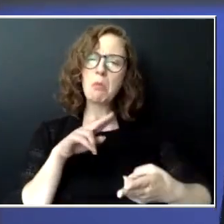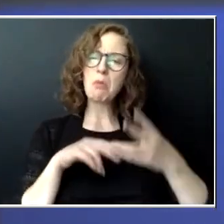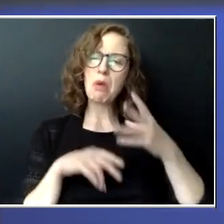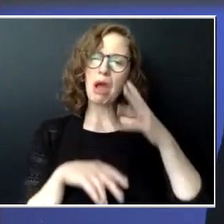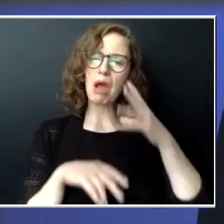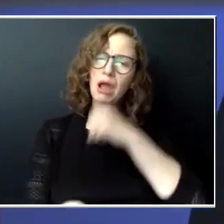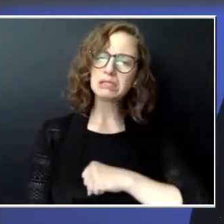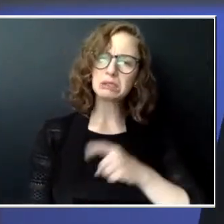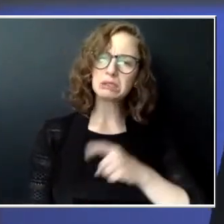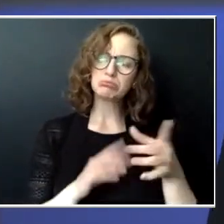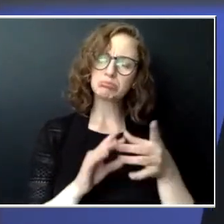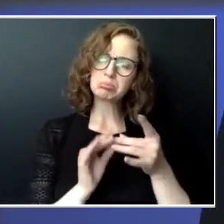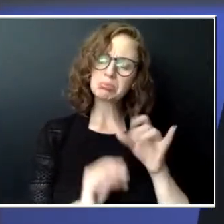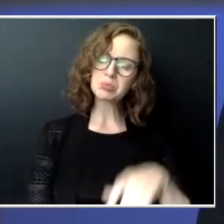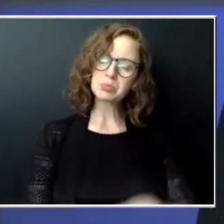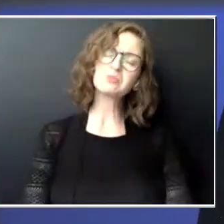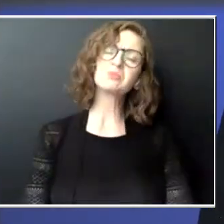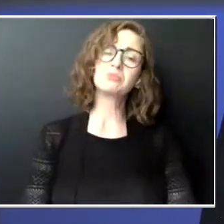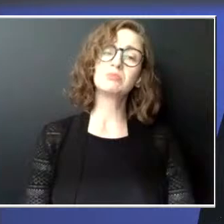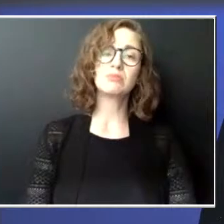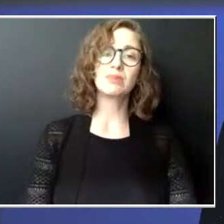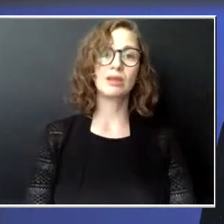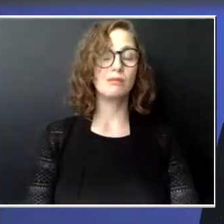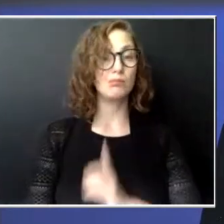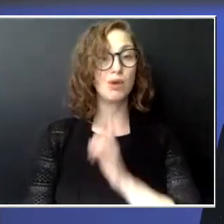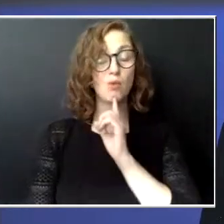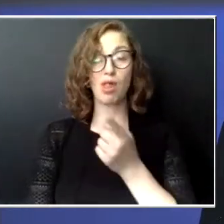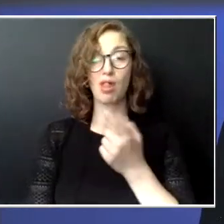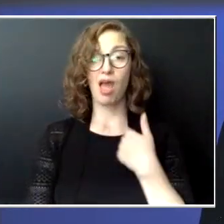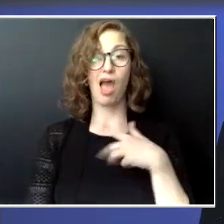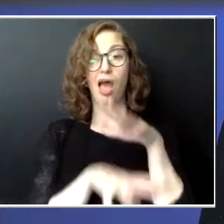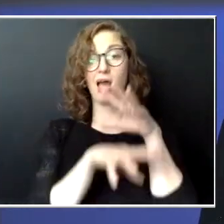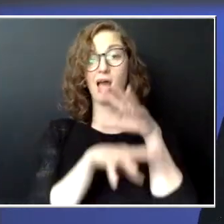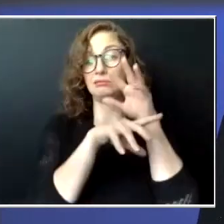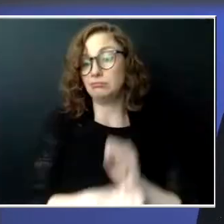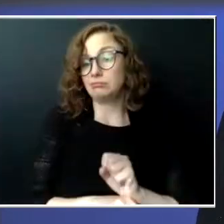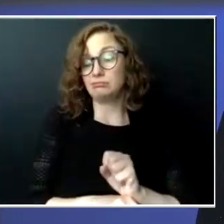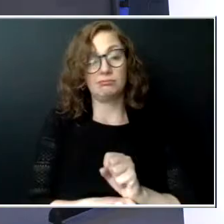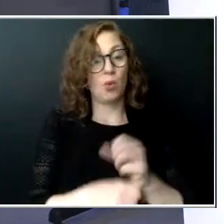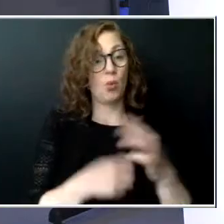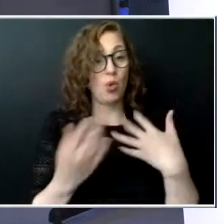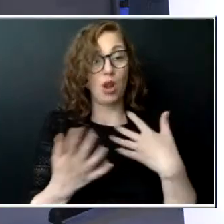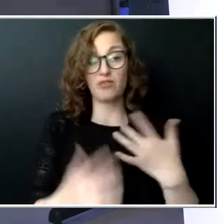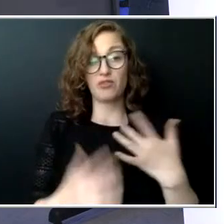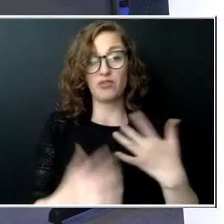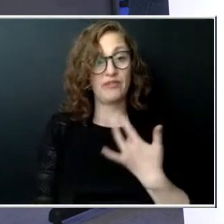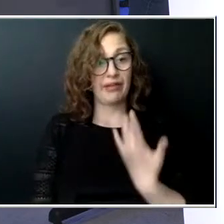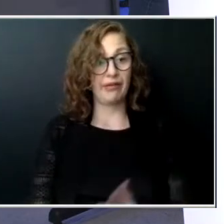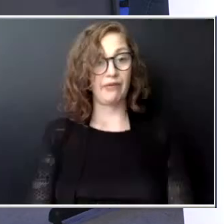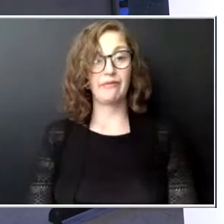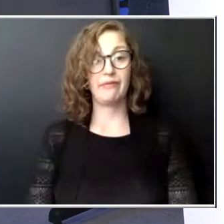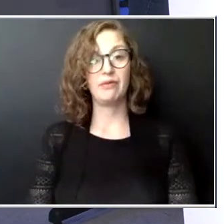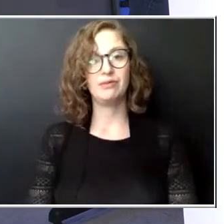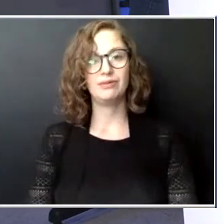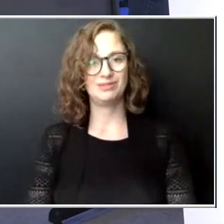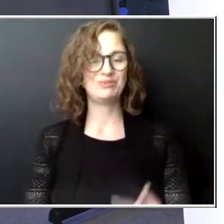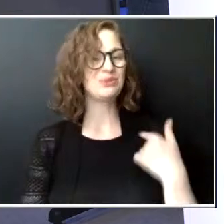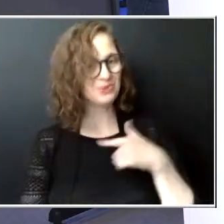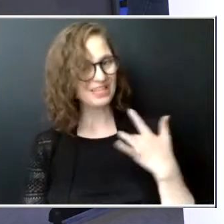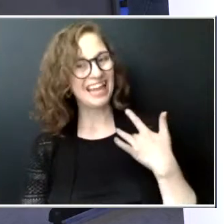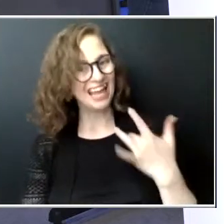that, I had just become accustomed to feeling however I was feeling, ironically. We often do that kind of as we get older, and I right, was just, Doc? you